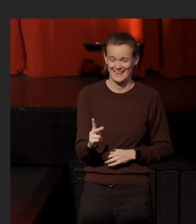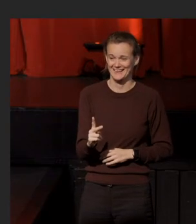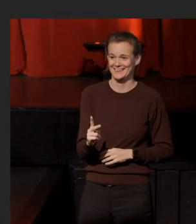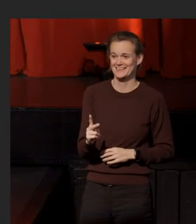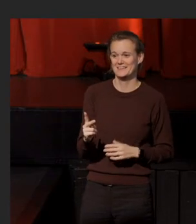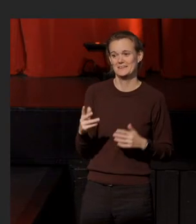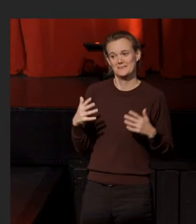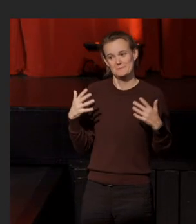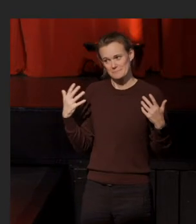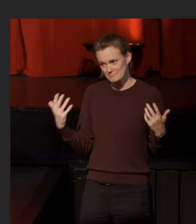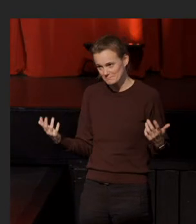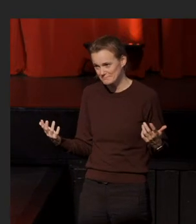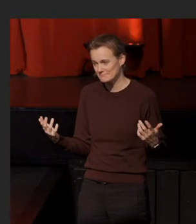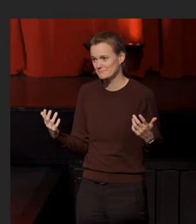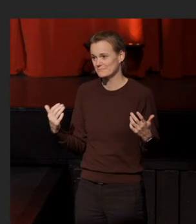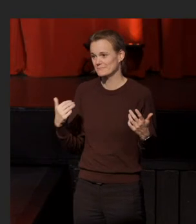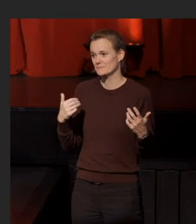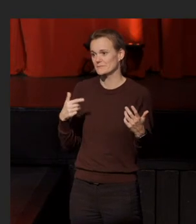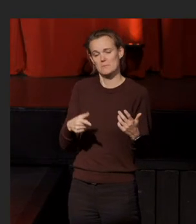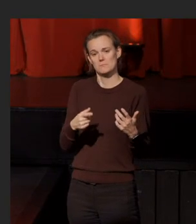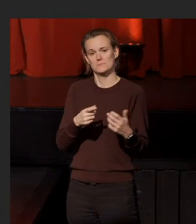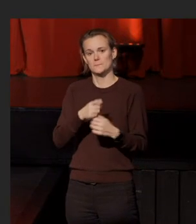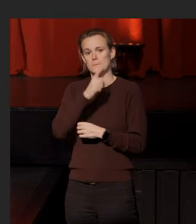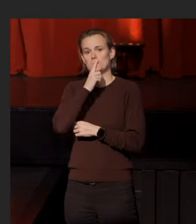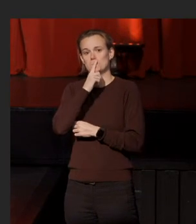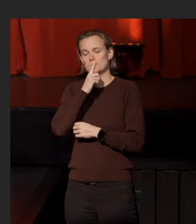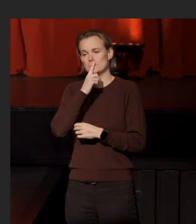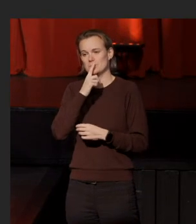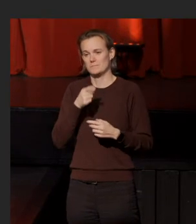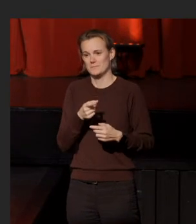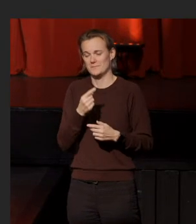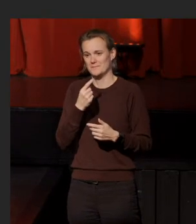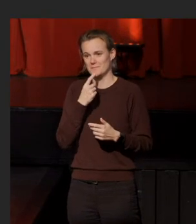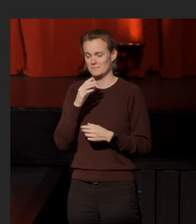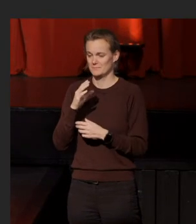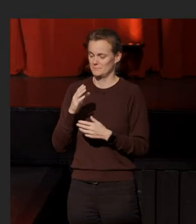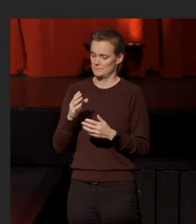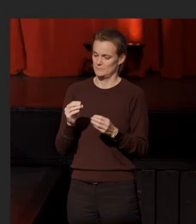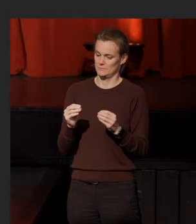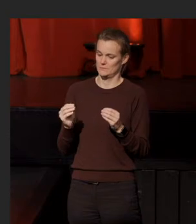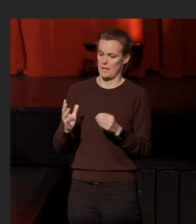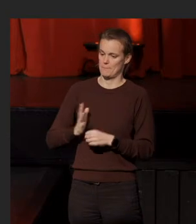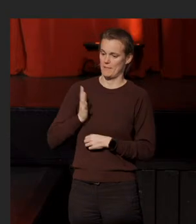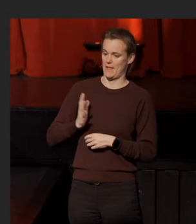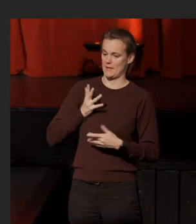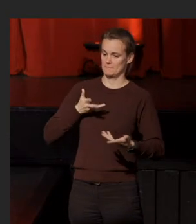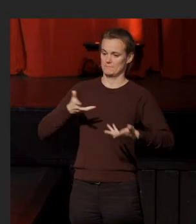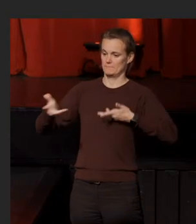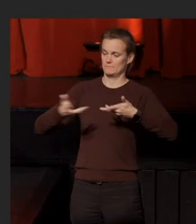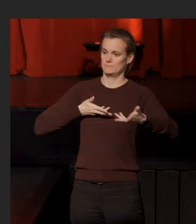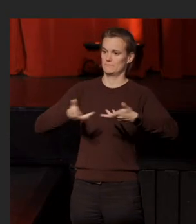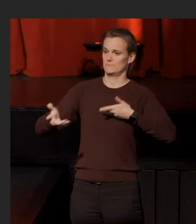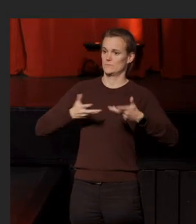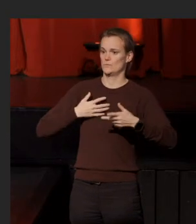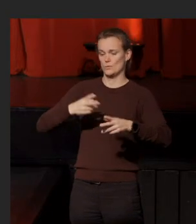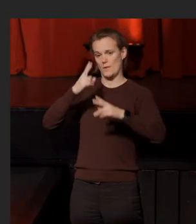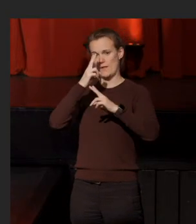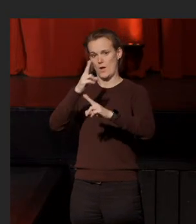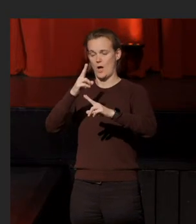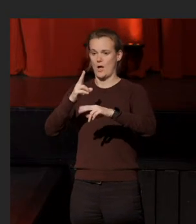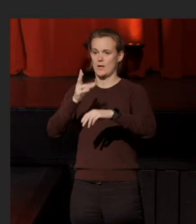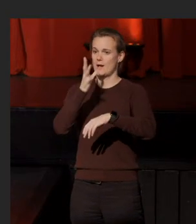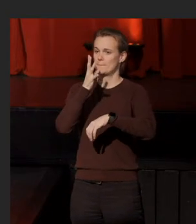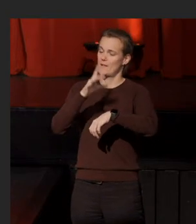communal disposition, a civic disposition toward creating a collective community in which in common they honor Mother Earth with a